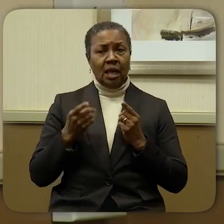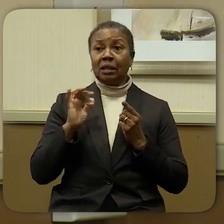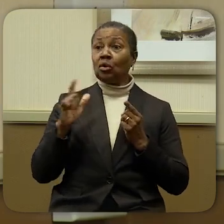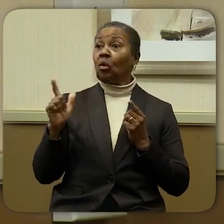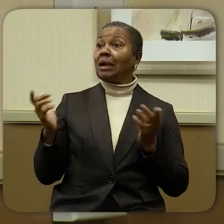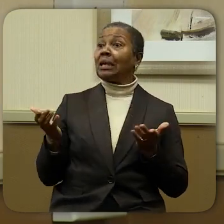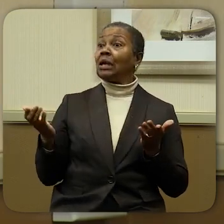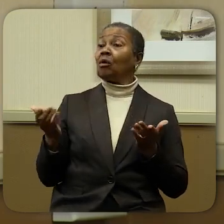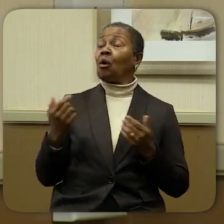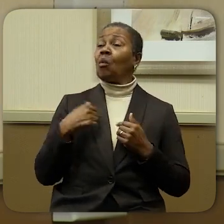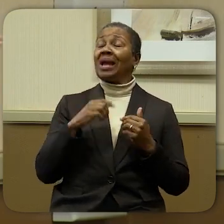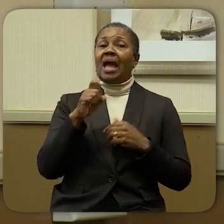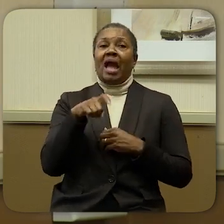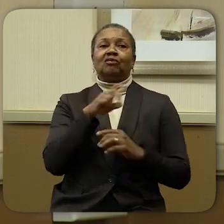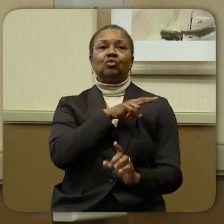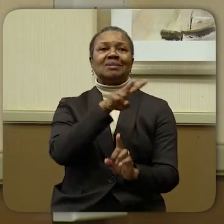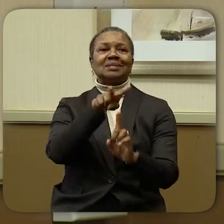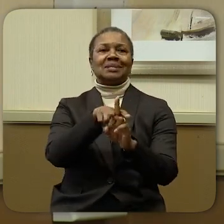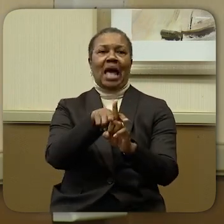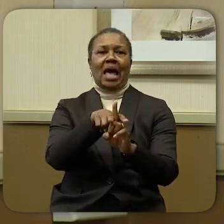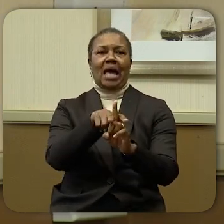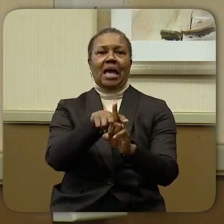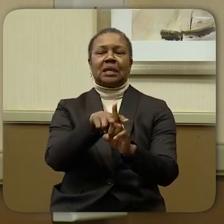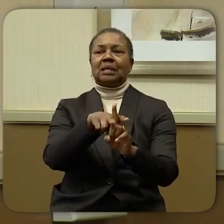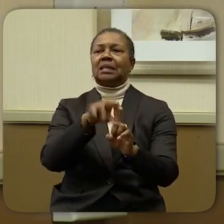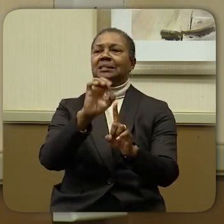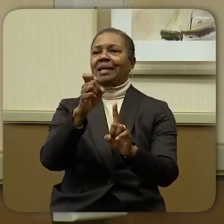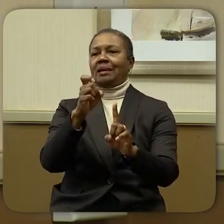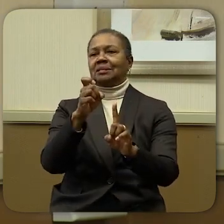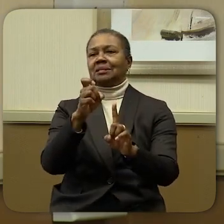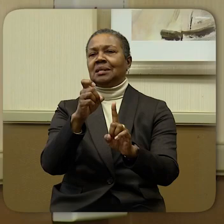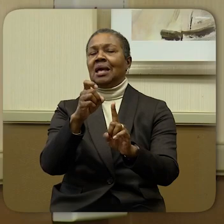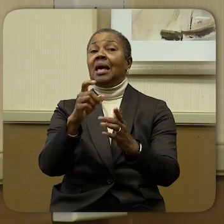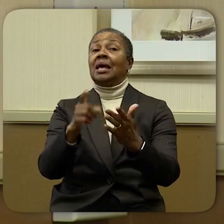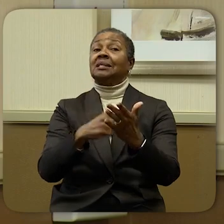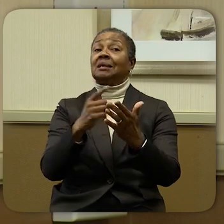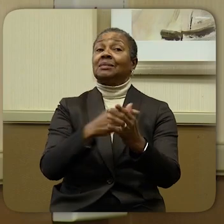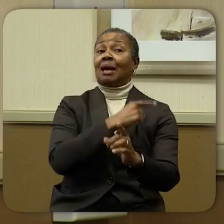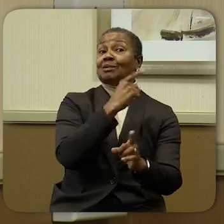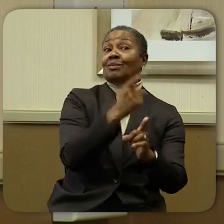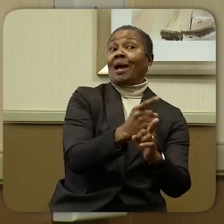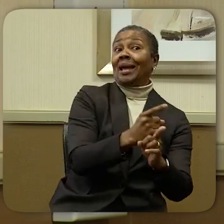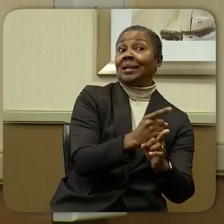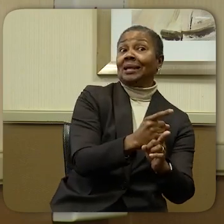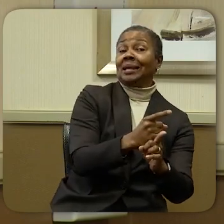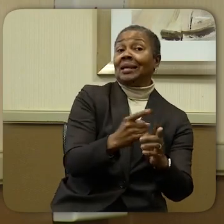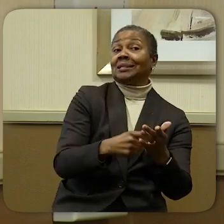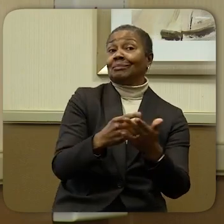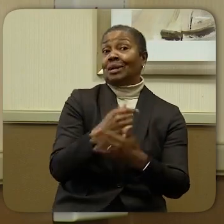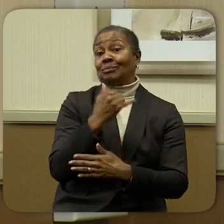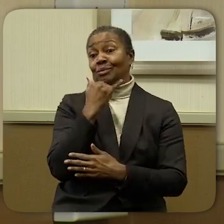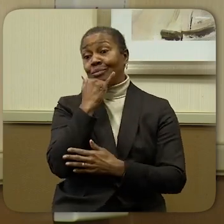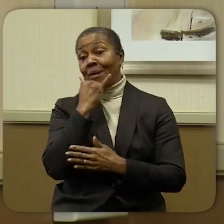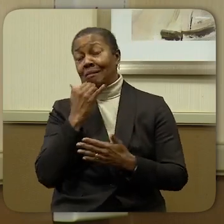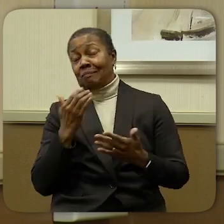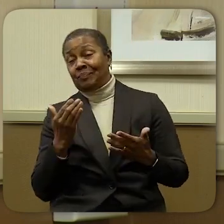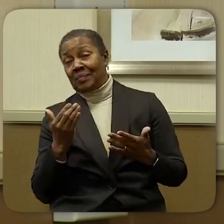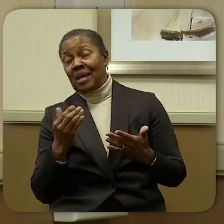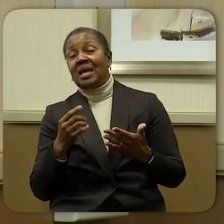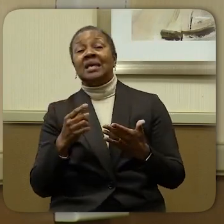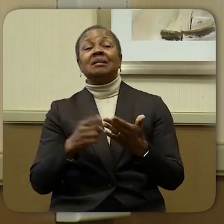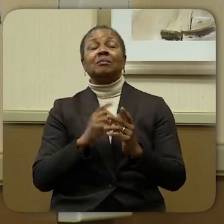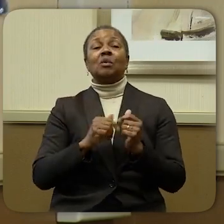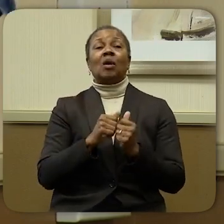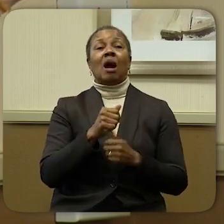for the most part, we have to assign a sex to a baby. So sometimes we get it right, sometimes we get it wrong. So sometimes people who are trans